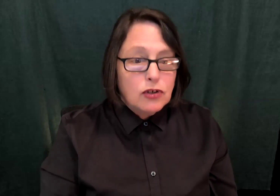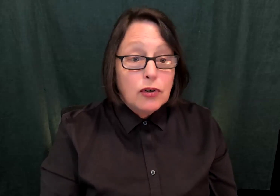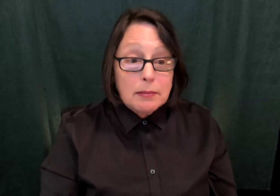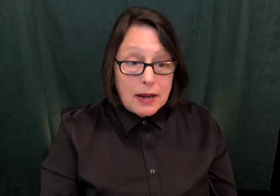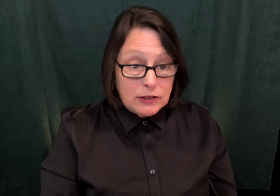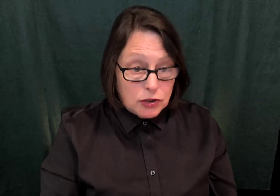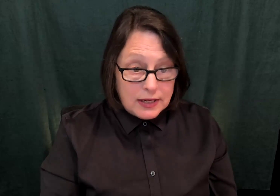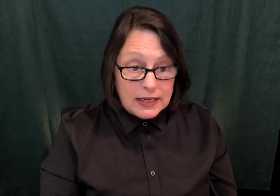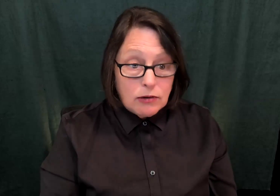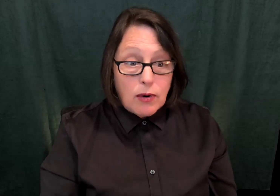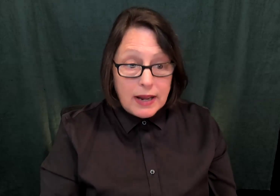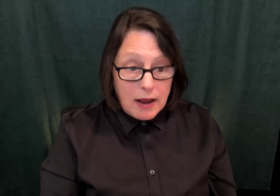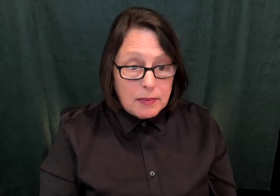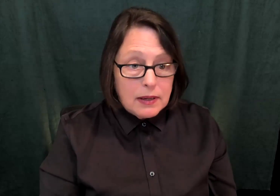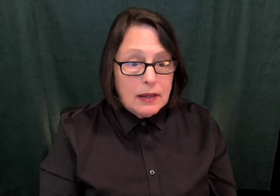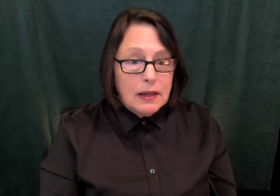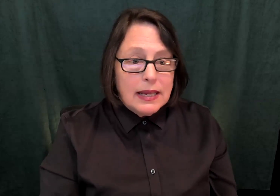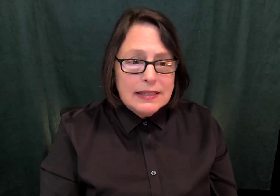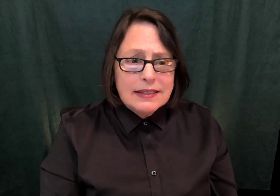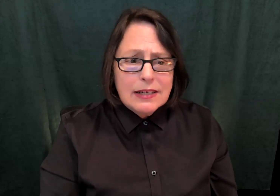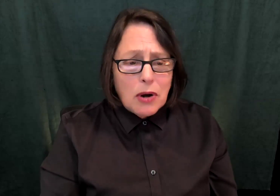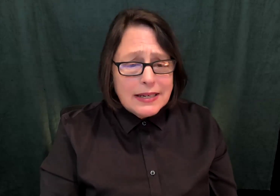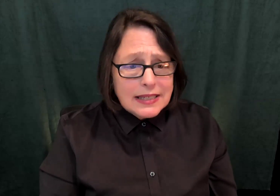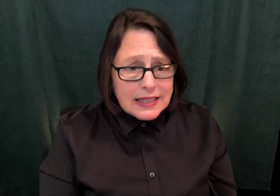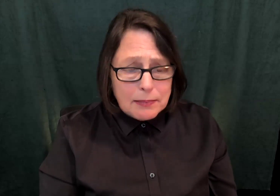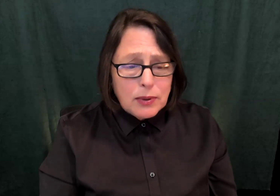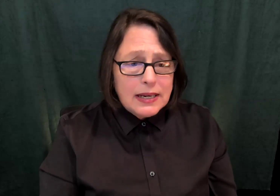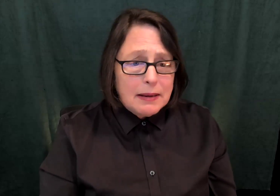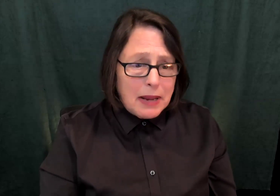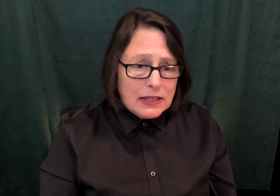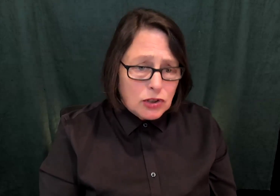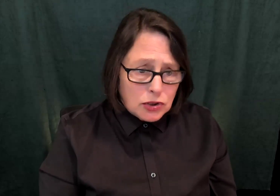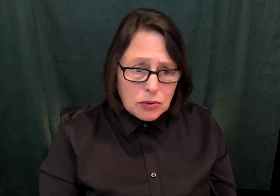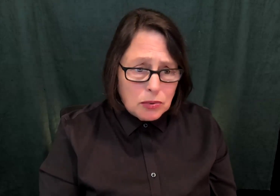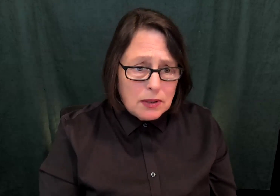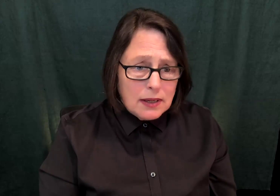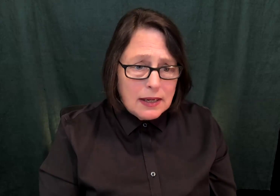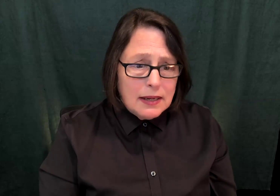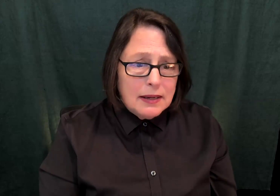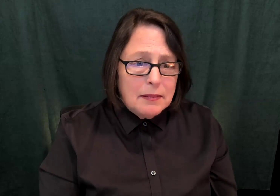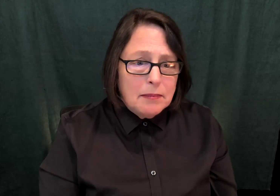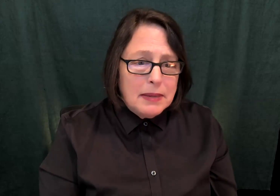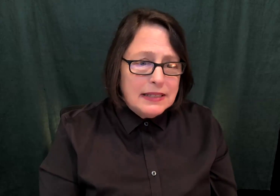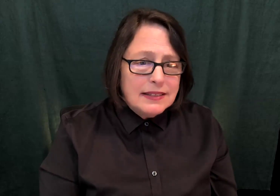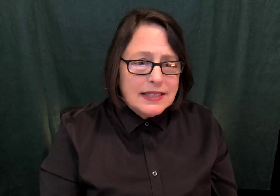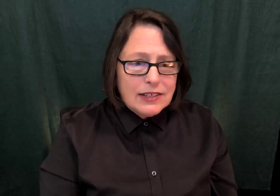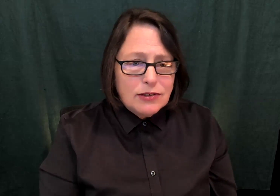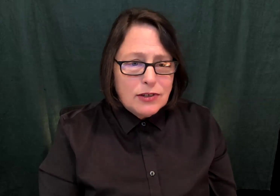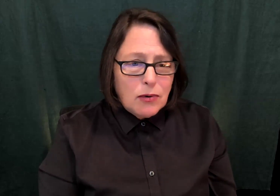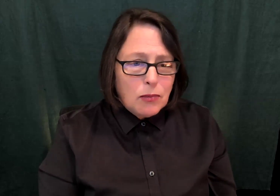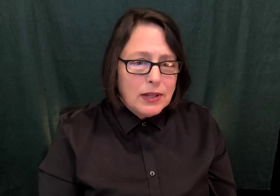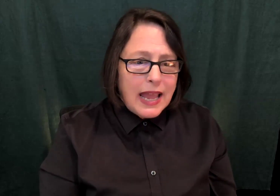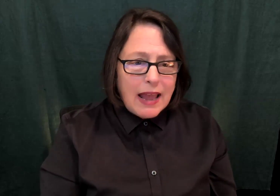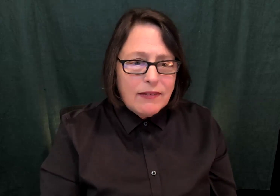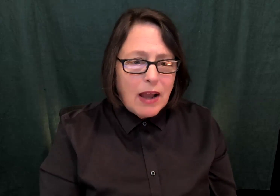learned during my journey growing up is that trying to lip read and make do means that